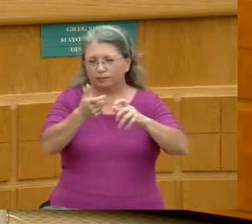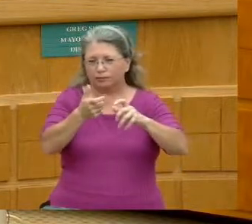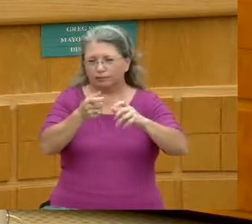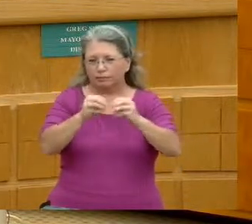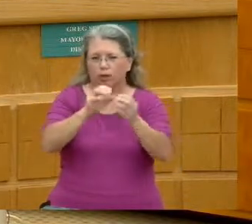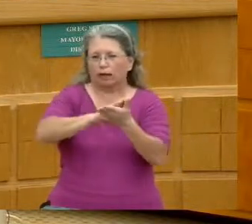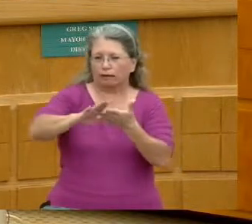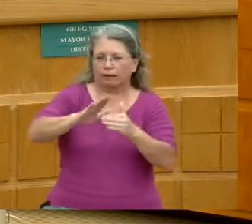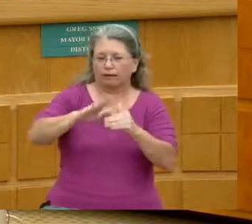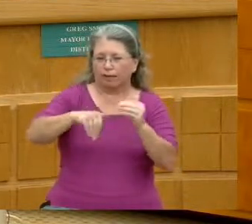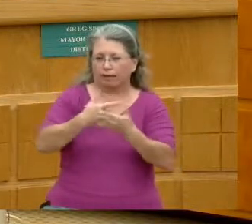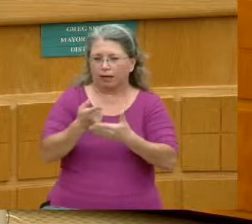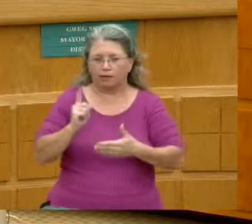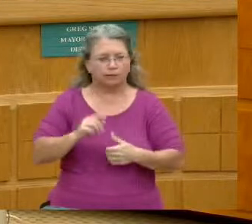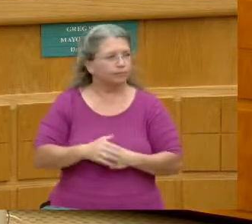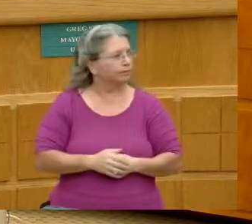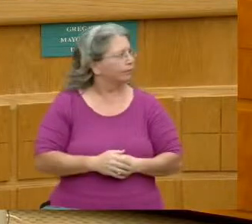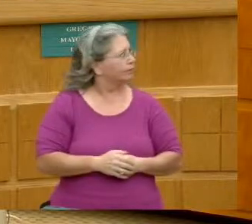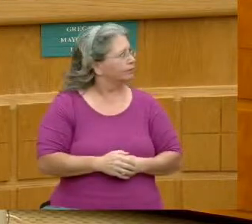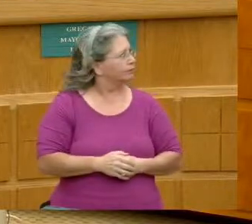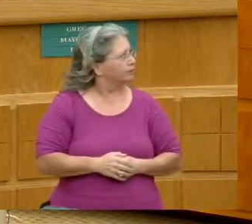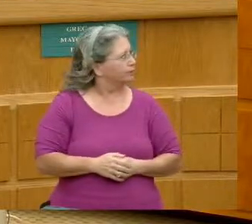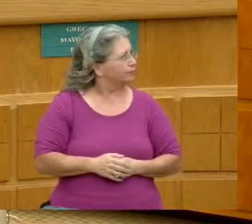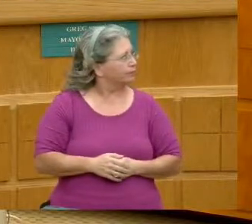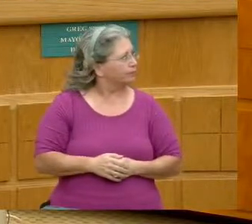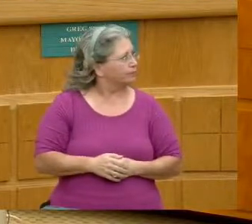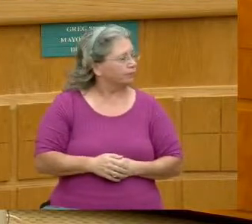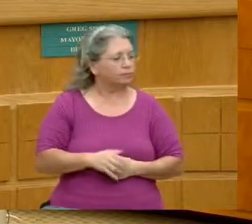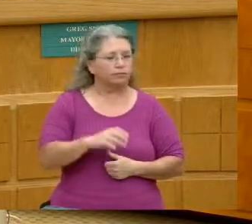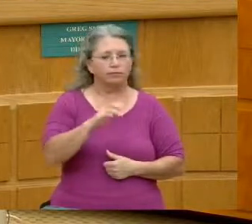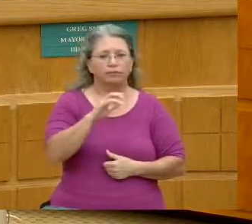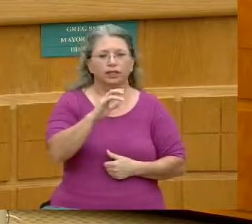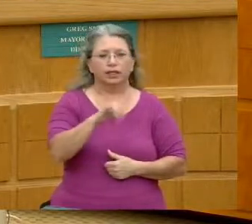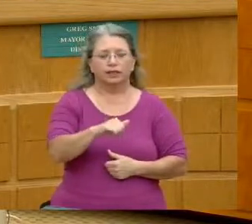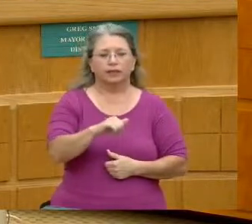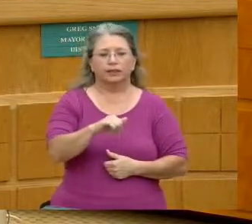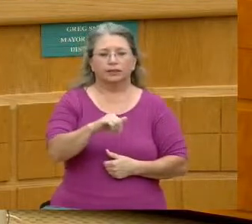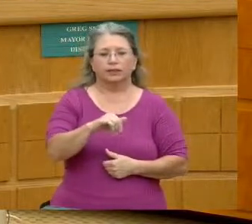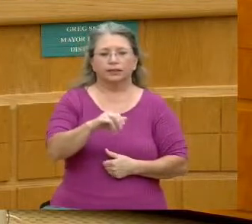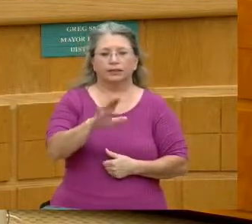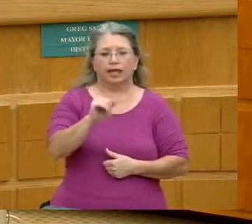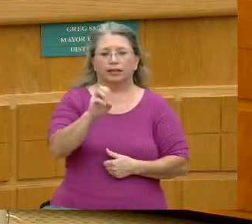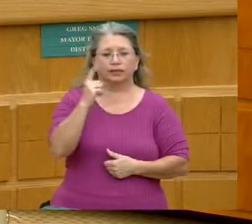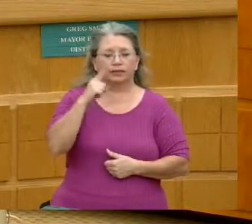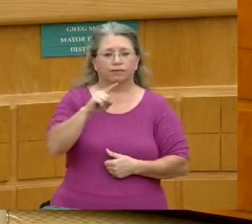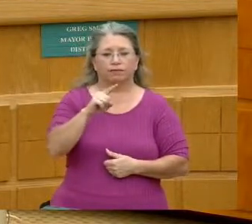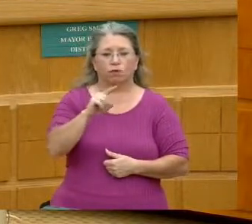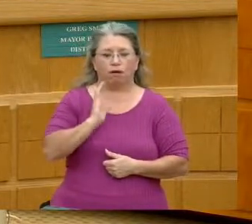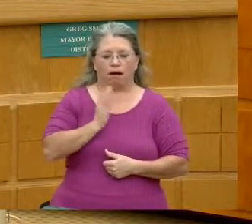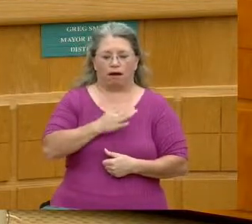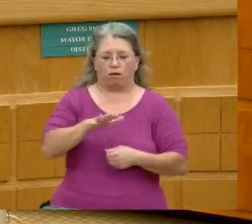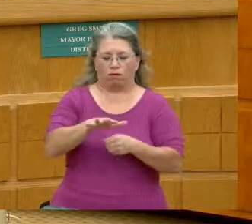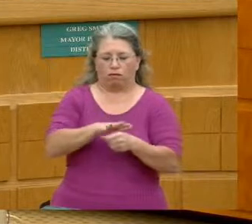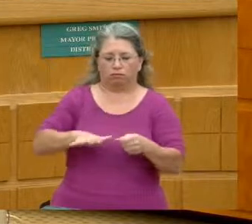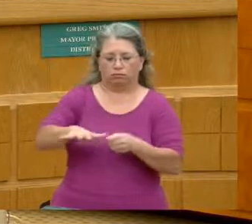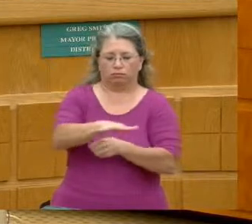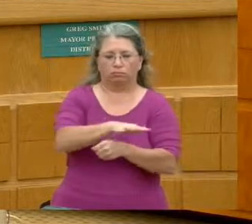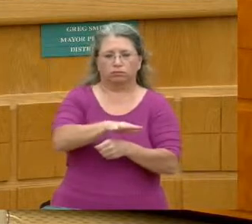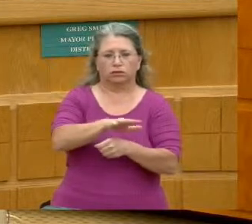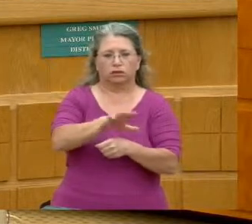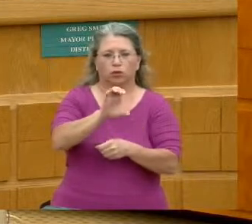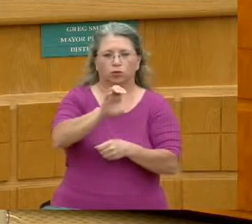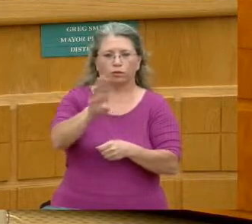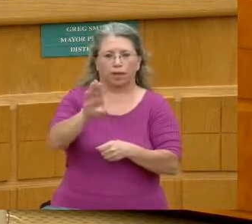Like I said, this time it's just going to include the cases for the Coastal Bend. These are the total cumulative cases. On the